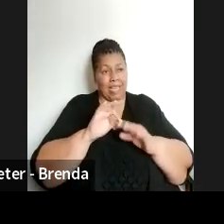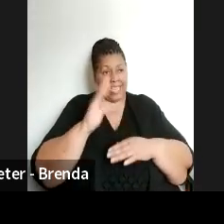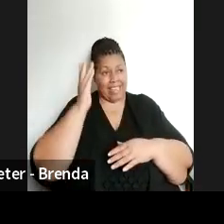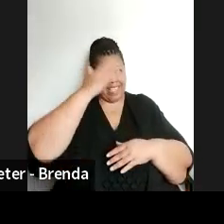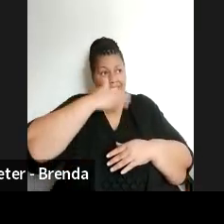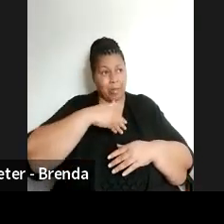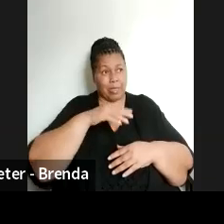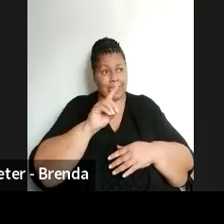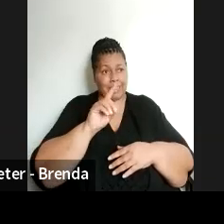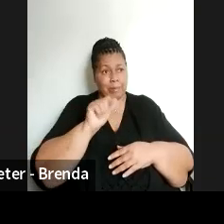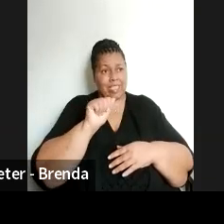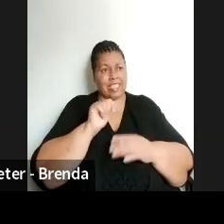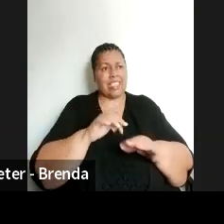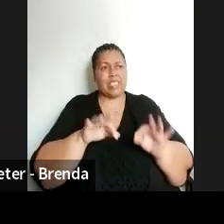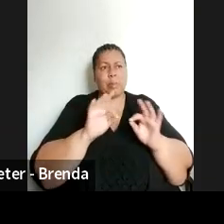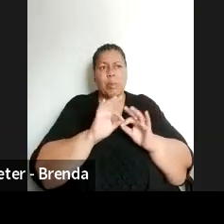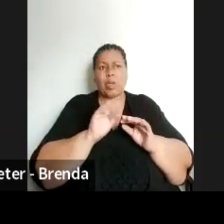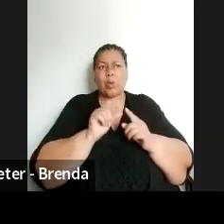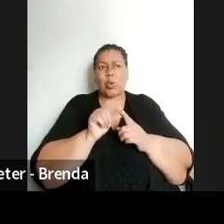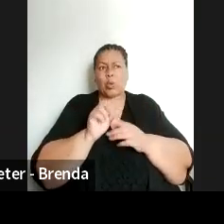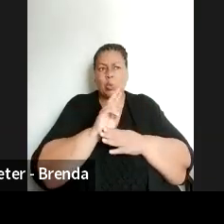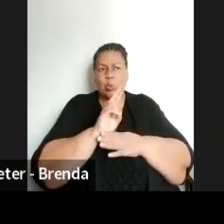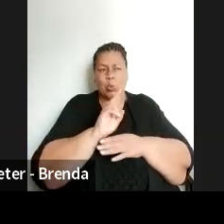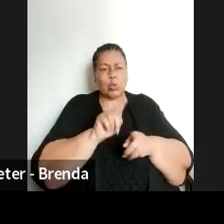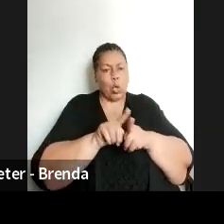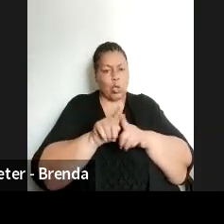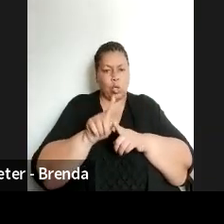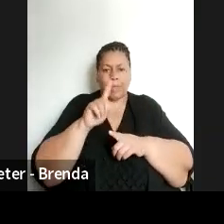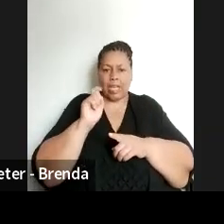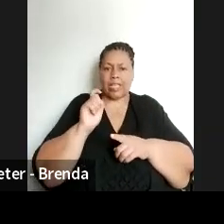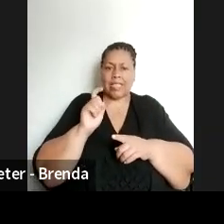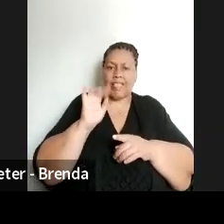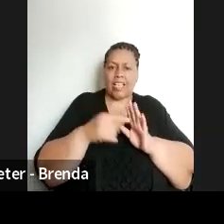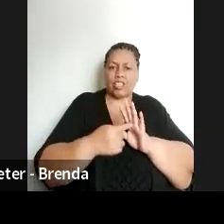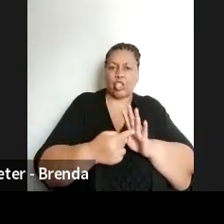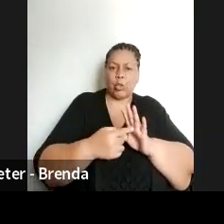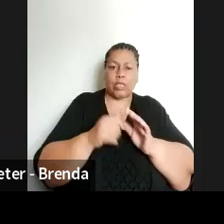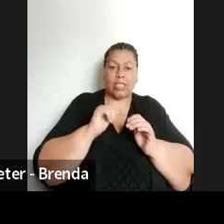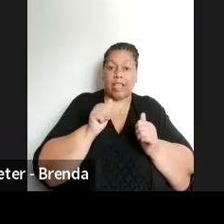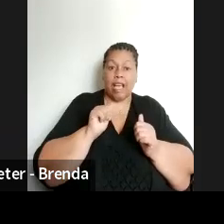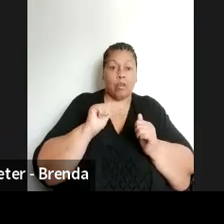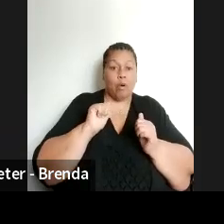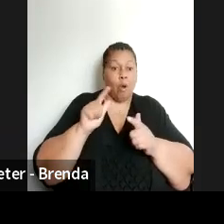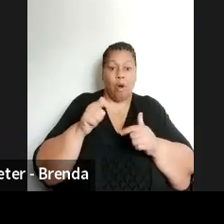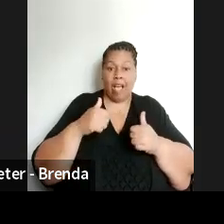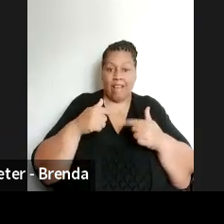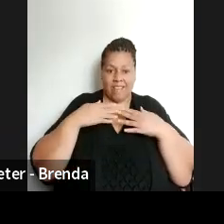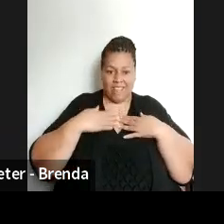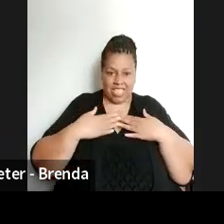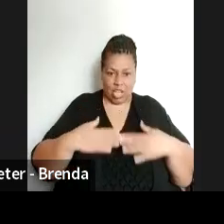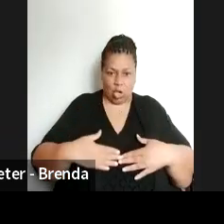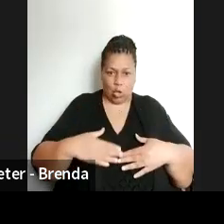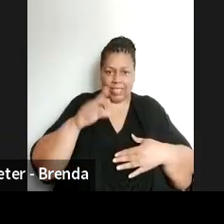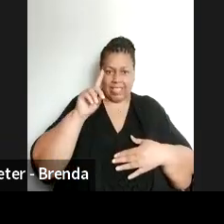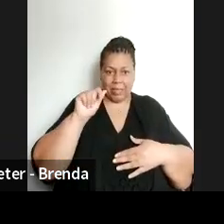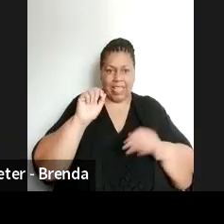it's a important word to use too, because it also shows that not everybody has a physical disability that you can see. Yeah,